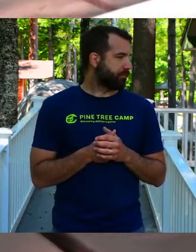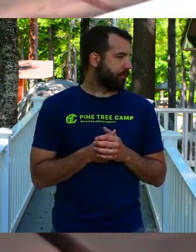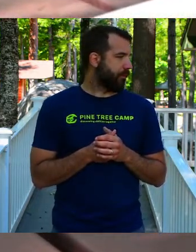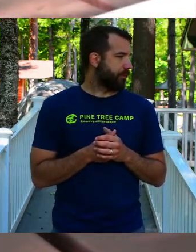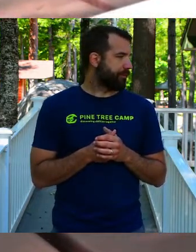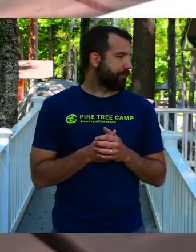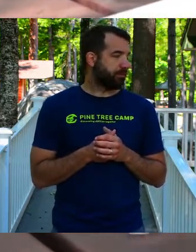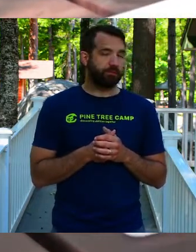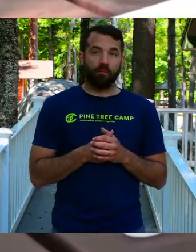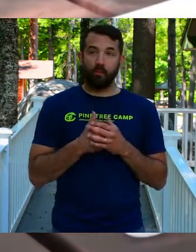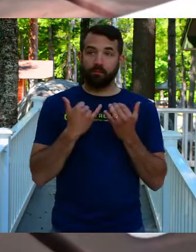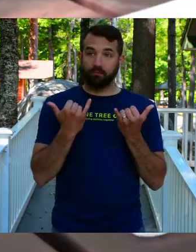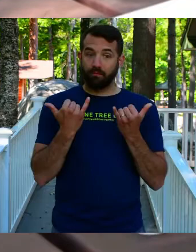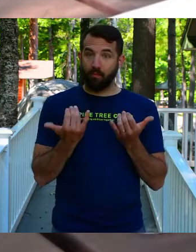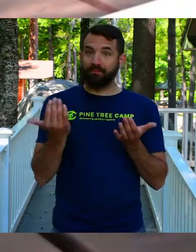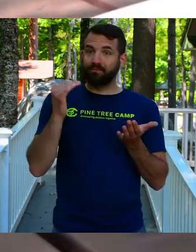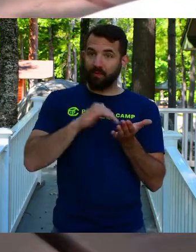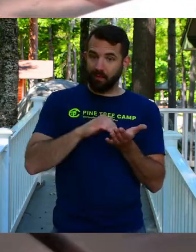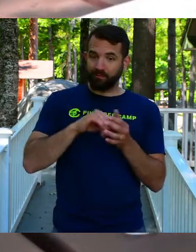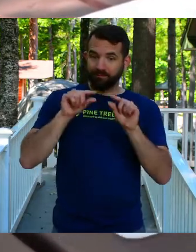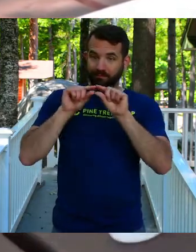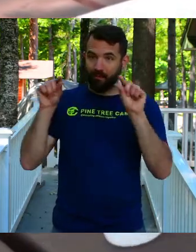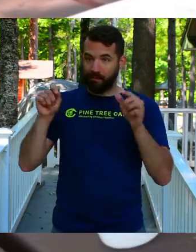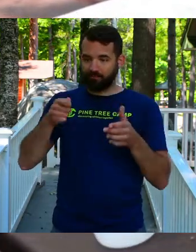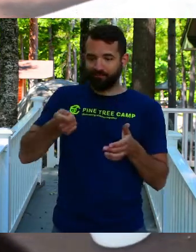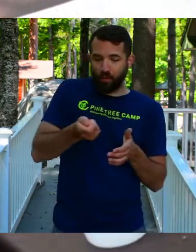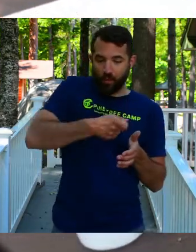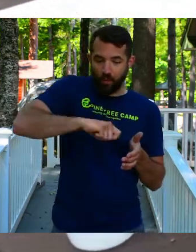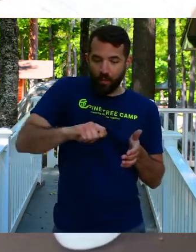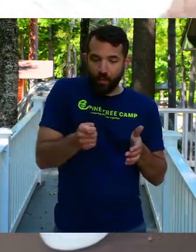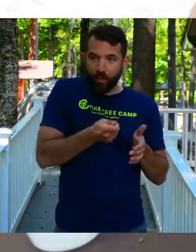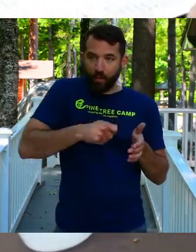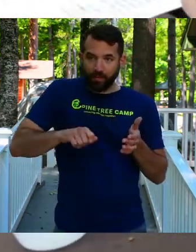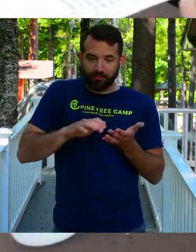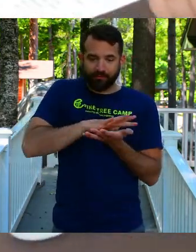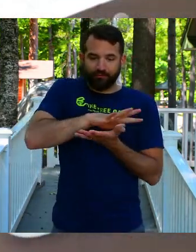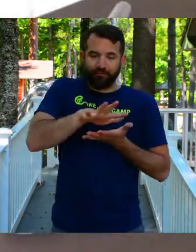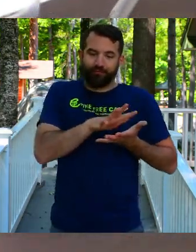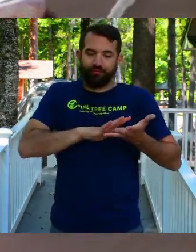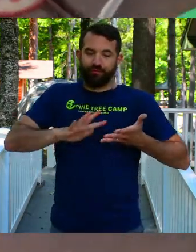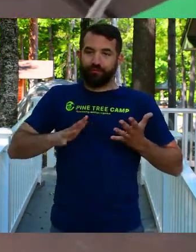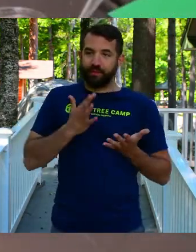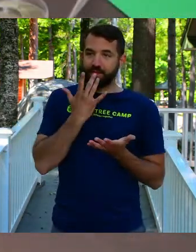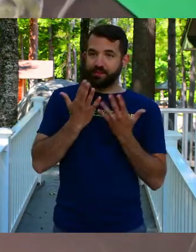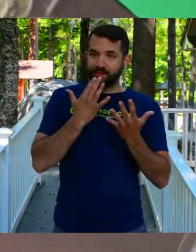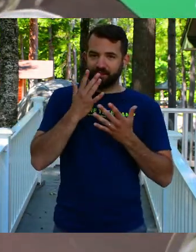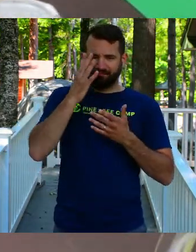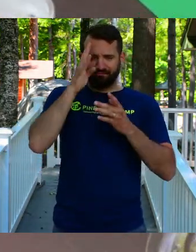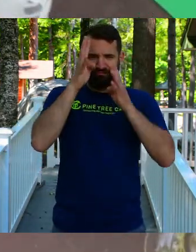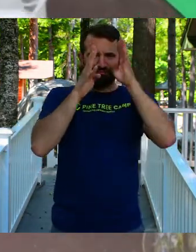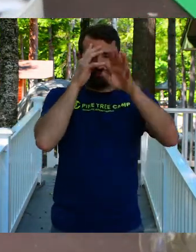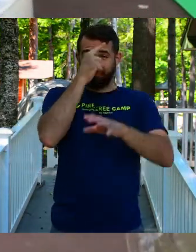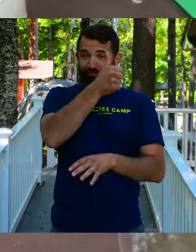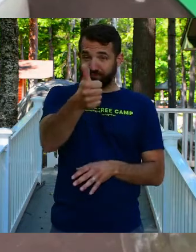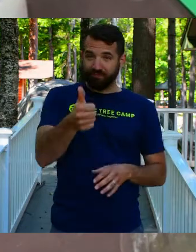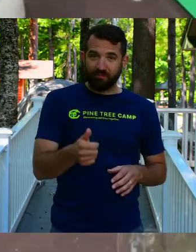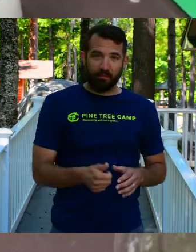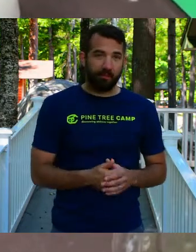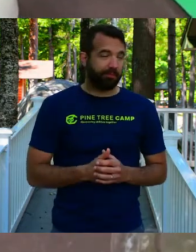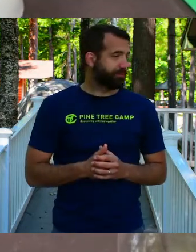So then, using the popsicle stick, we're going to swirl the dye to make a cool design on the glue. But you want to make sure to